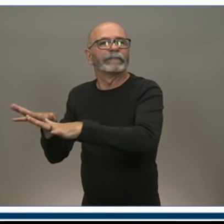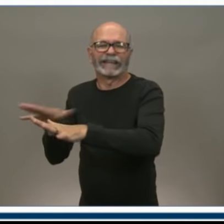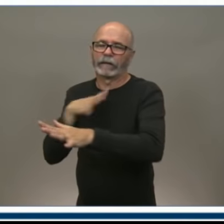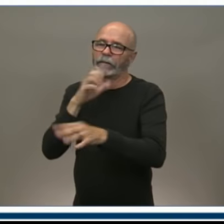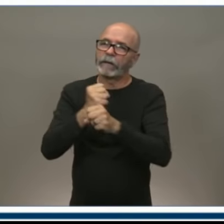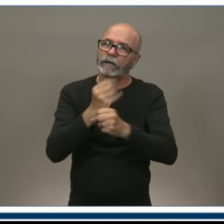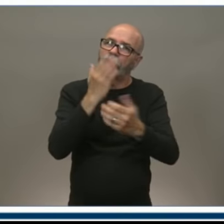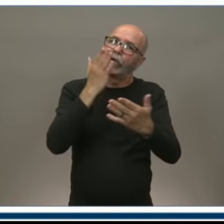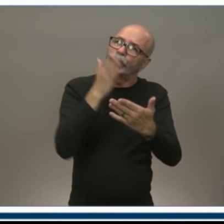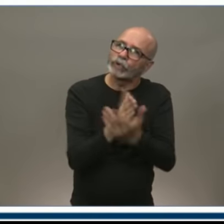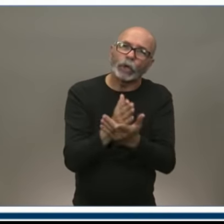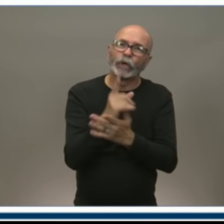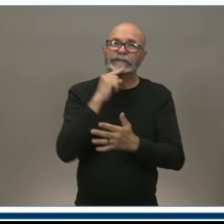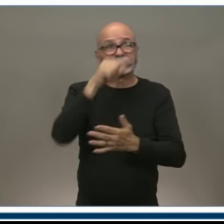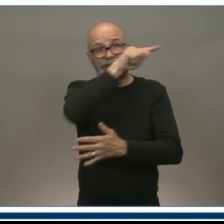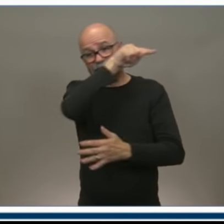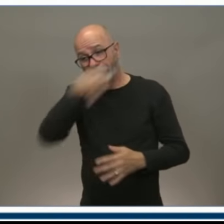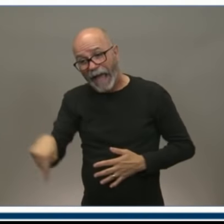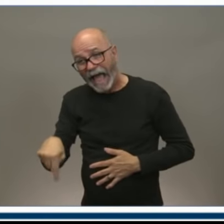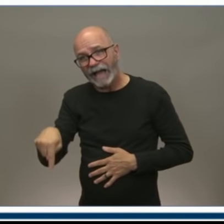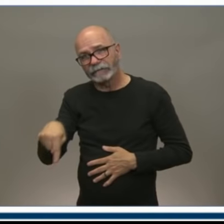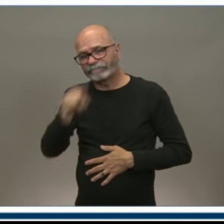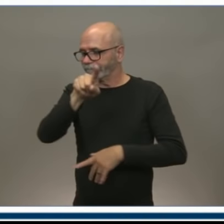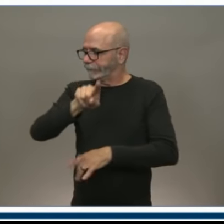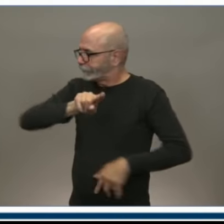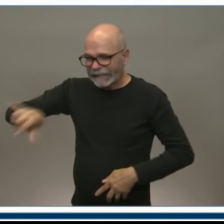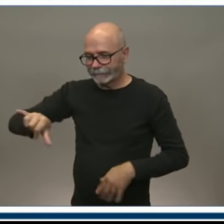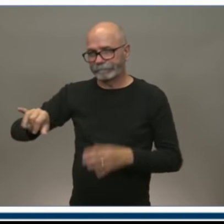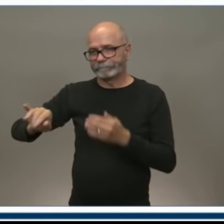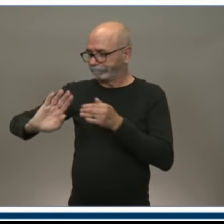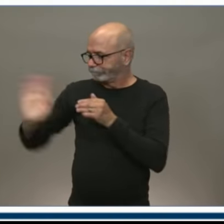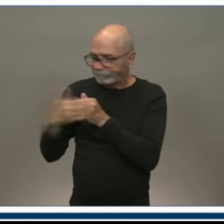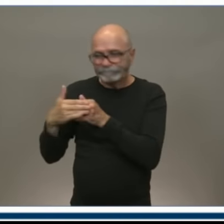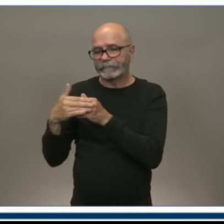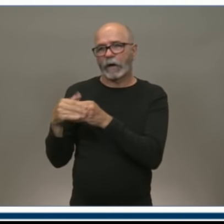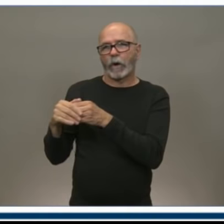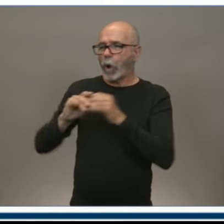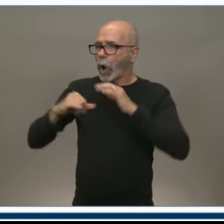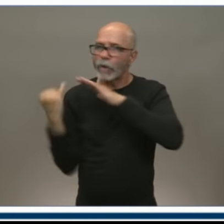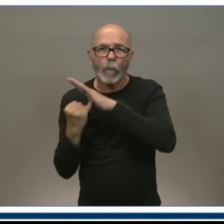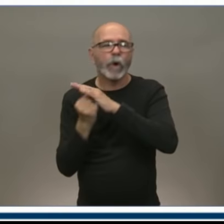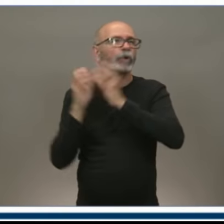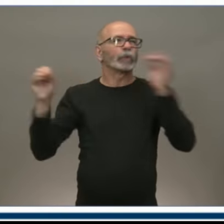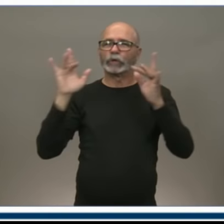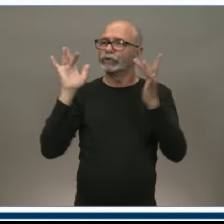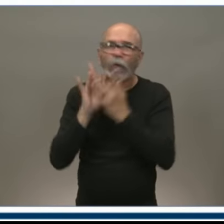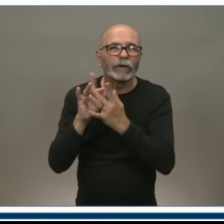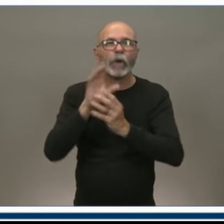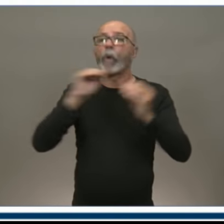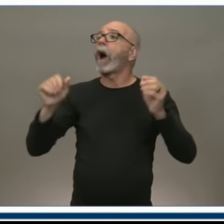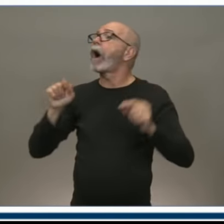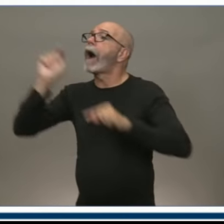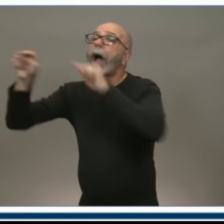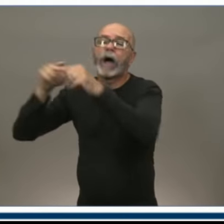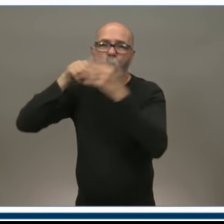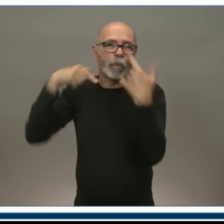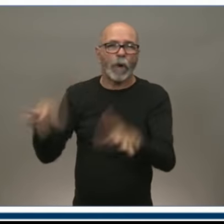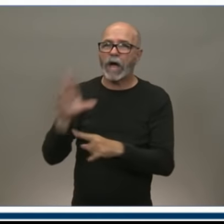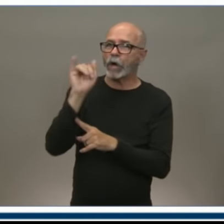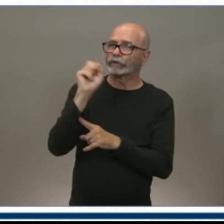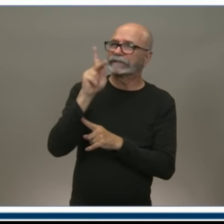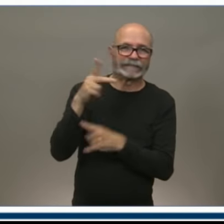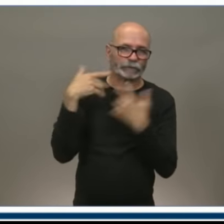sure that they're quarantining in a way that doesn't put unnecessary risk to Nova Scotian residents here who